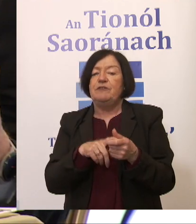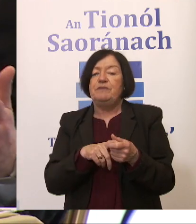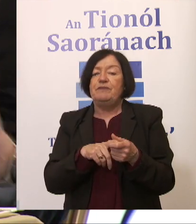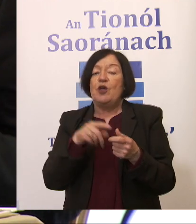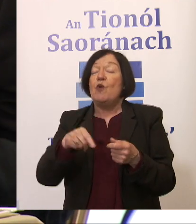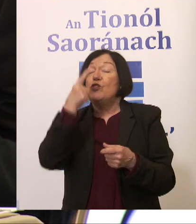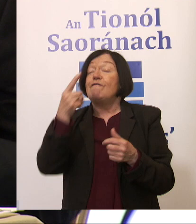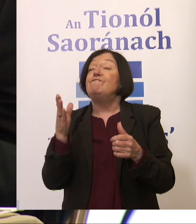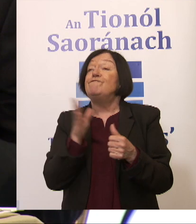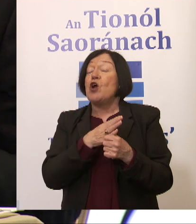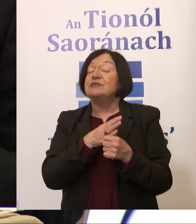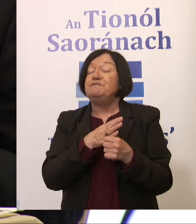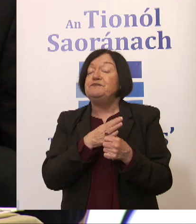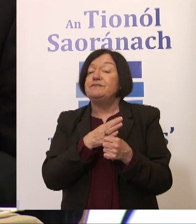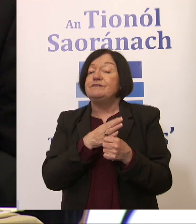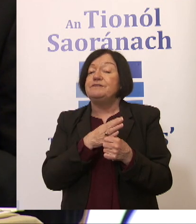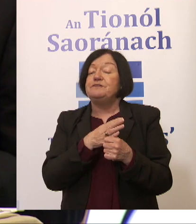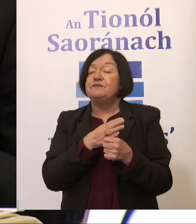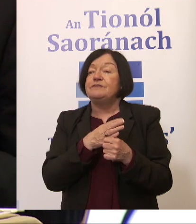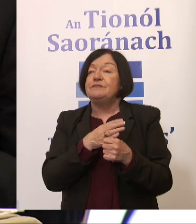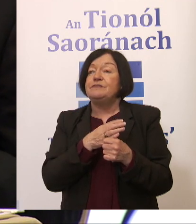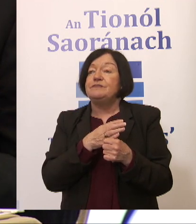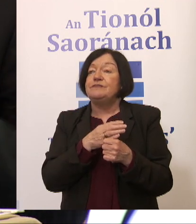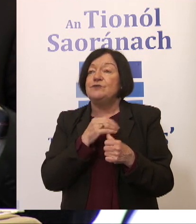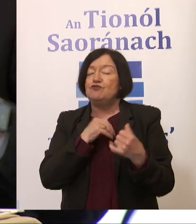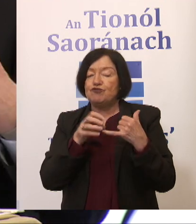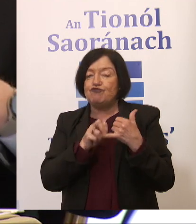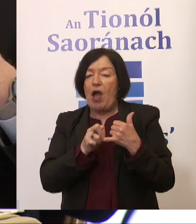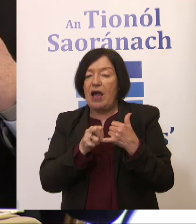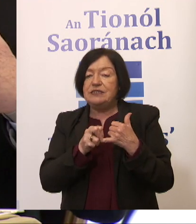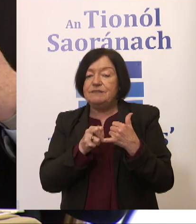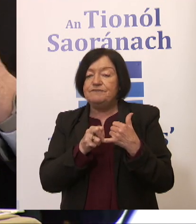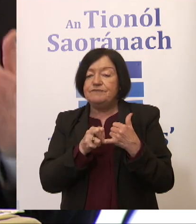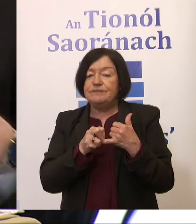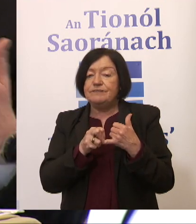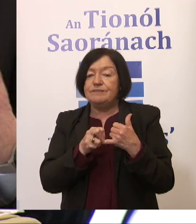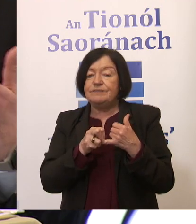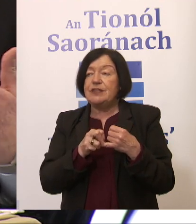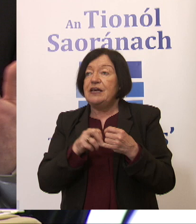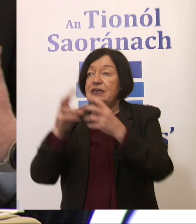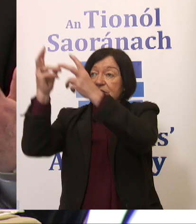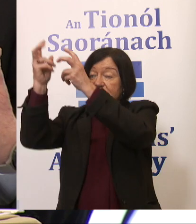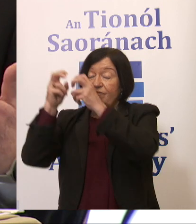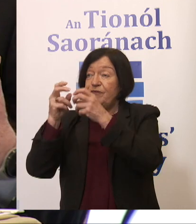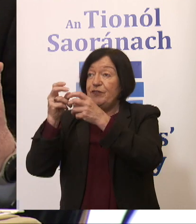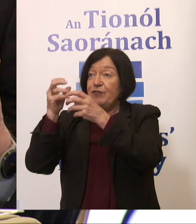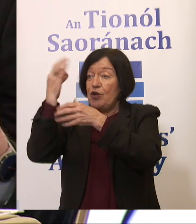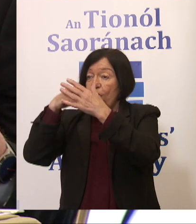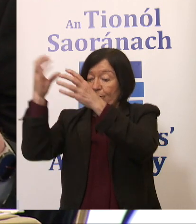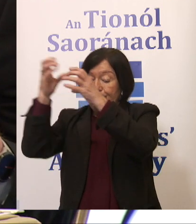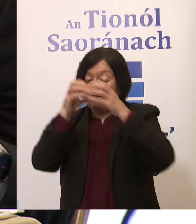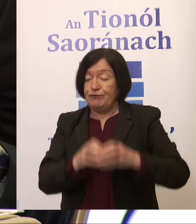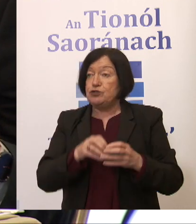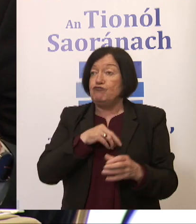And one of the first things that they did was to try to devolve more responsibilities to the local and regional